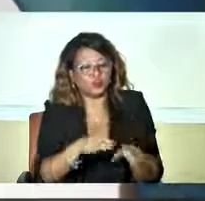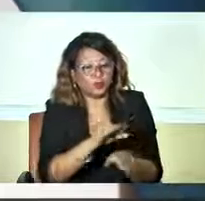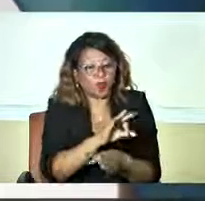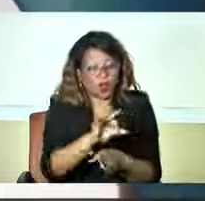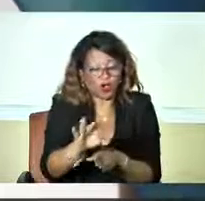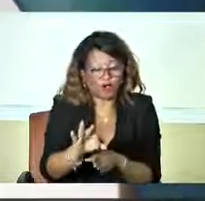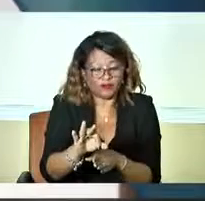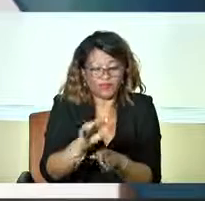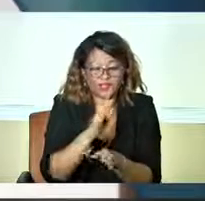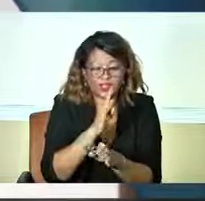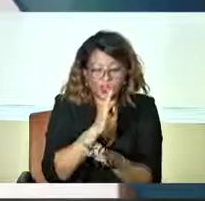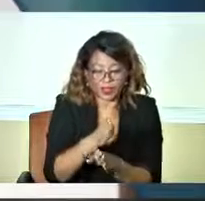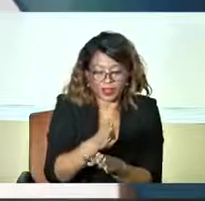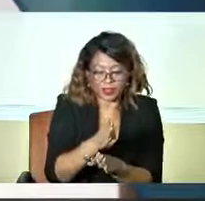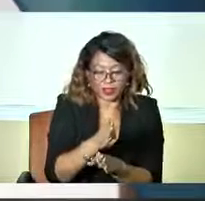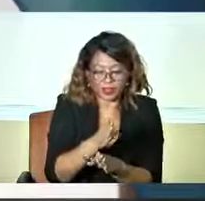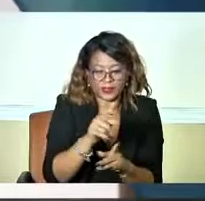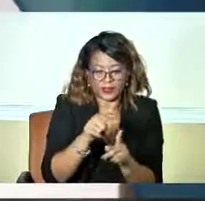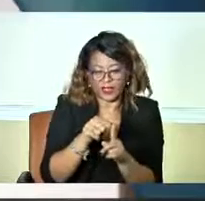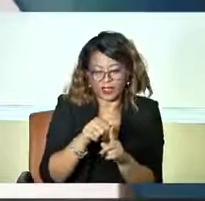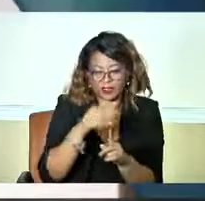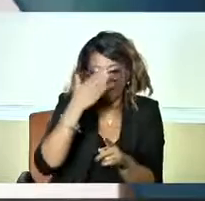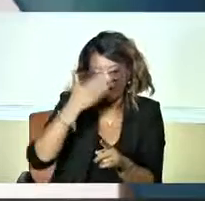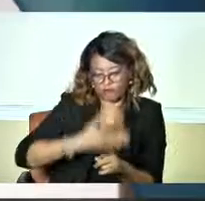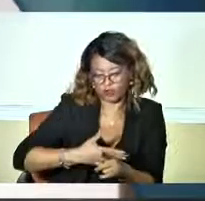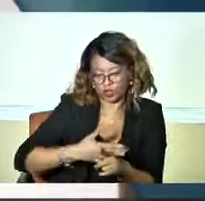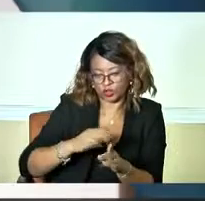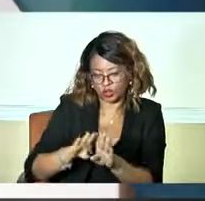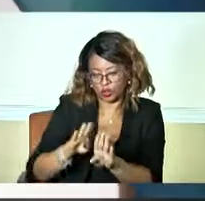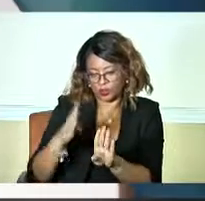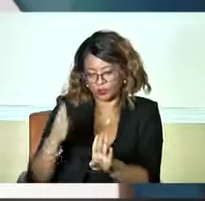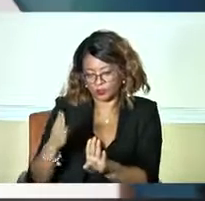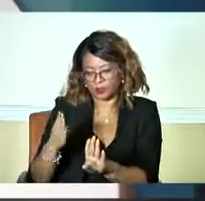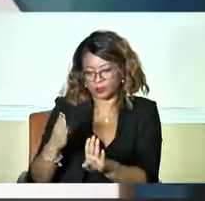off directly at the front door